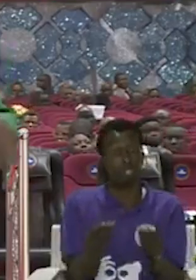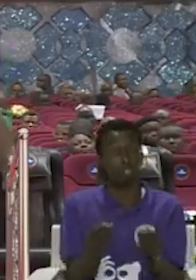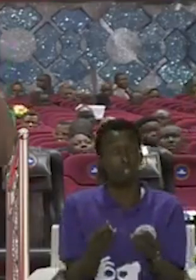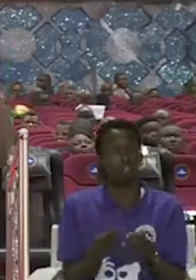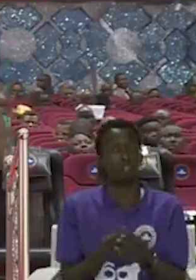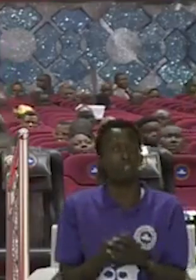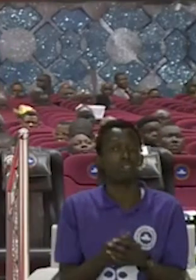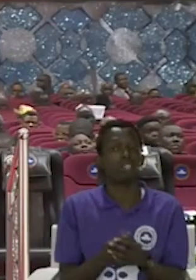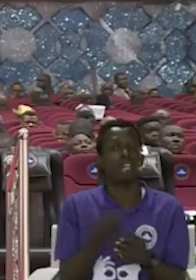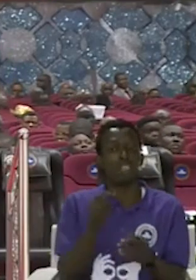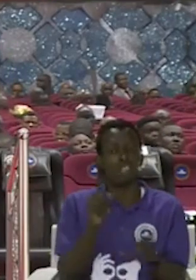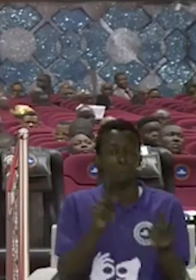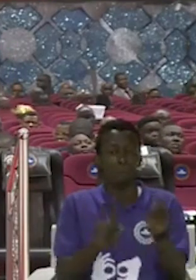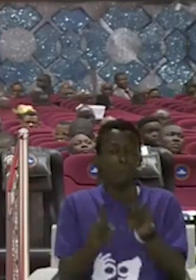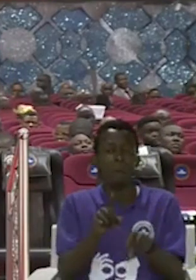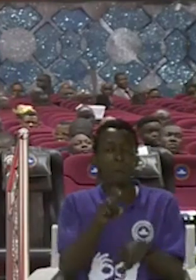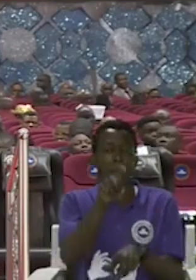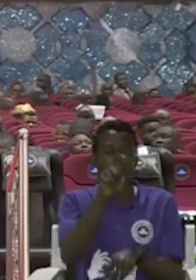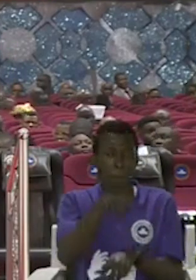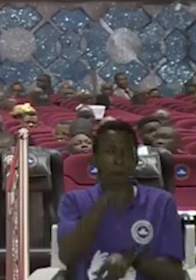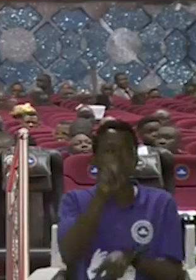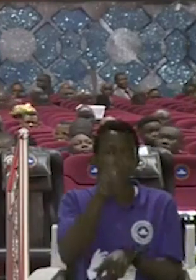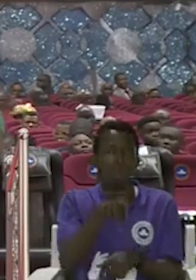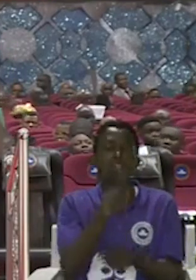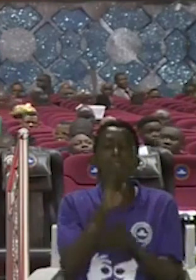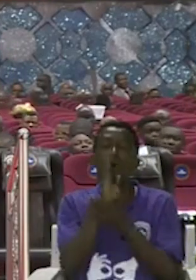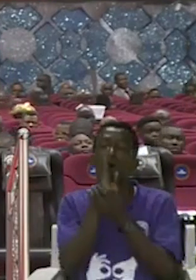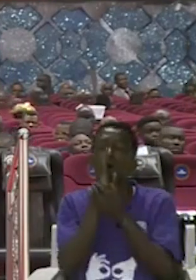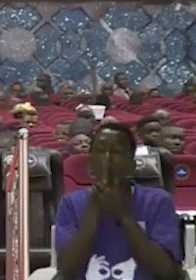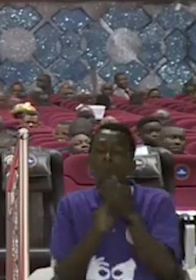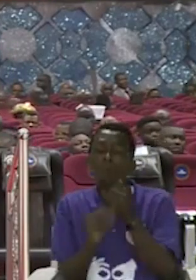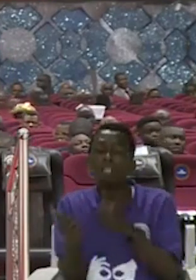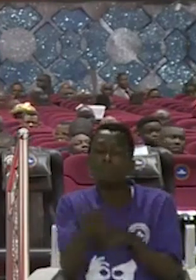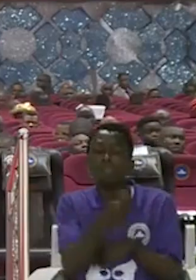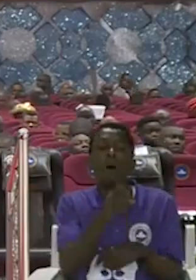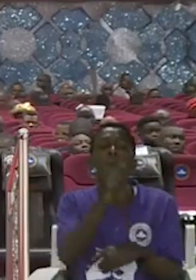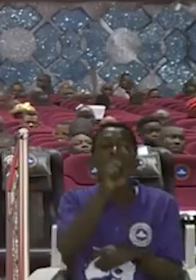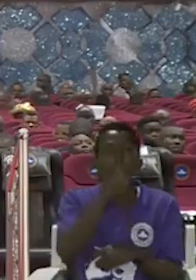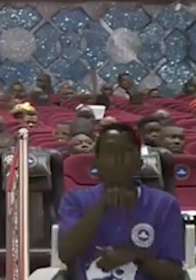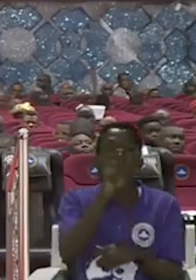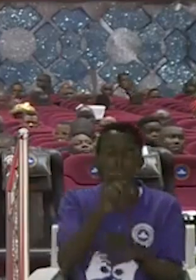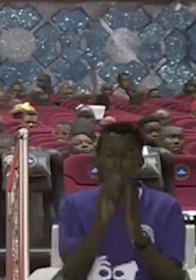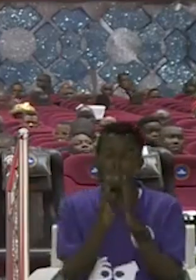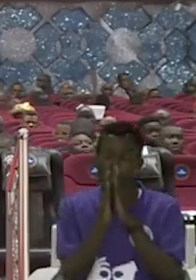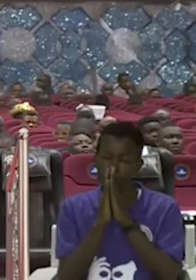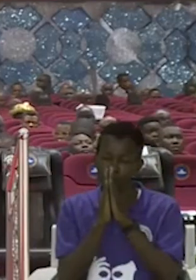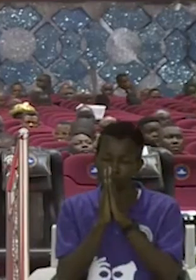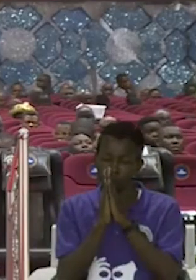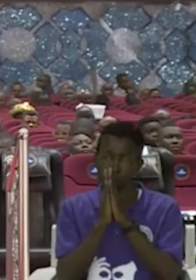the people who must humble themselves, who must pray,